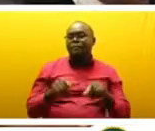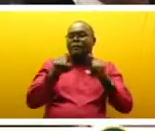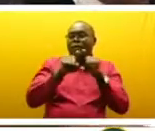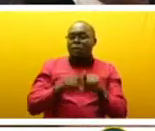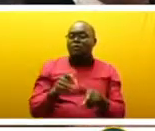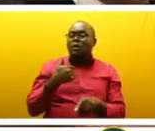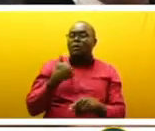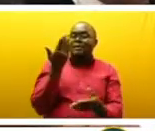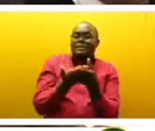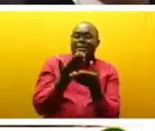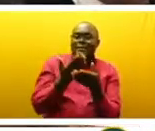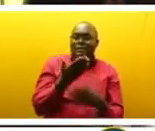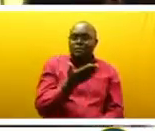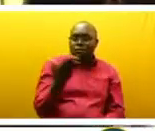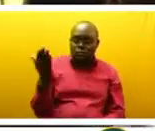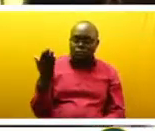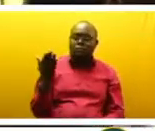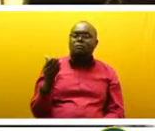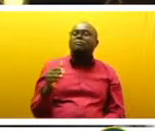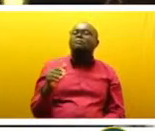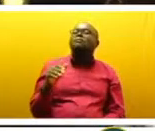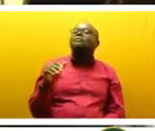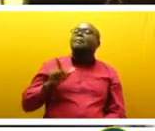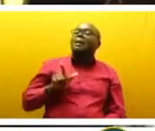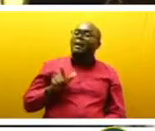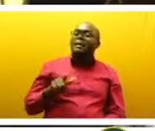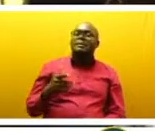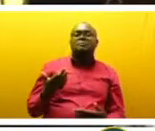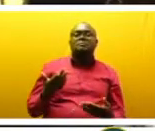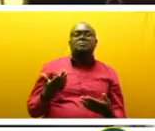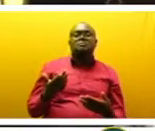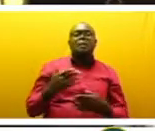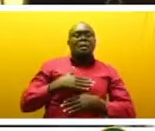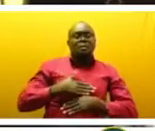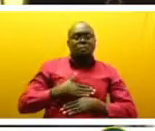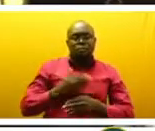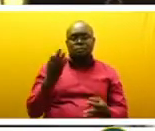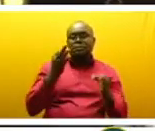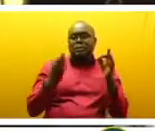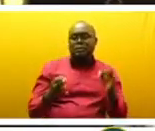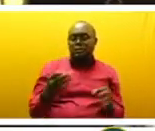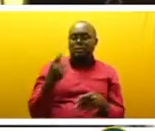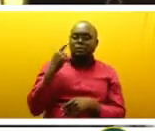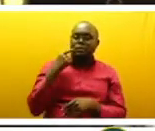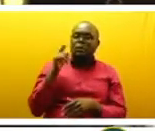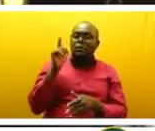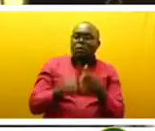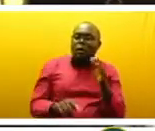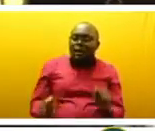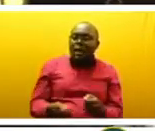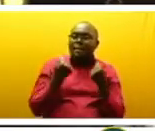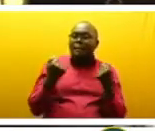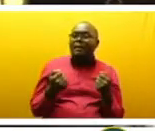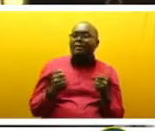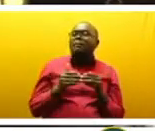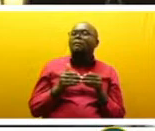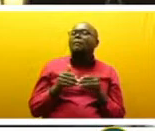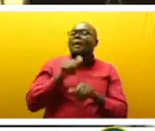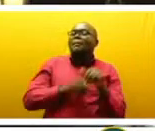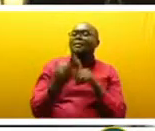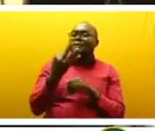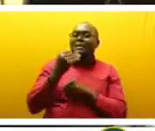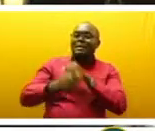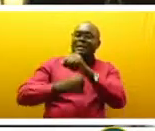to suggest to you, my ladies, my lordships, when you retire, to look at what came into the open about 3 years